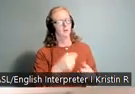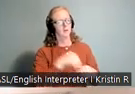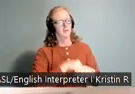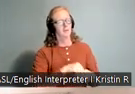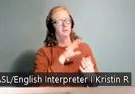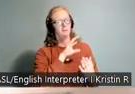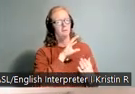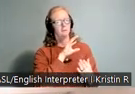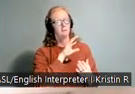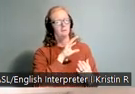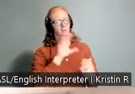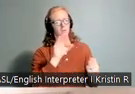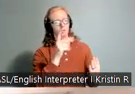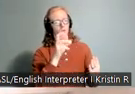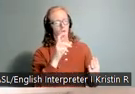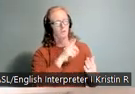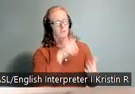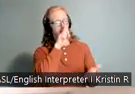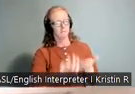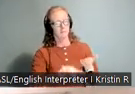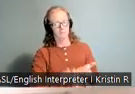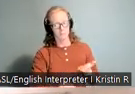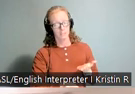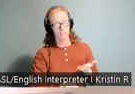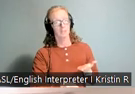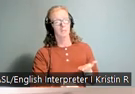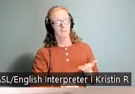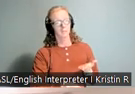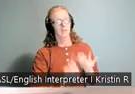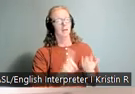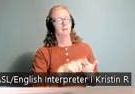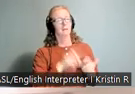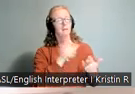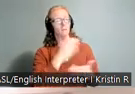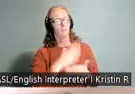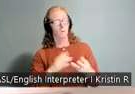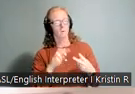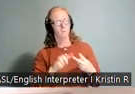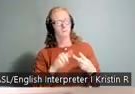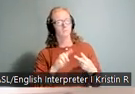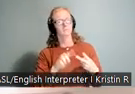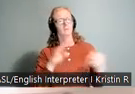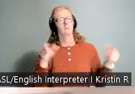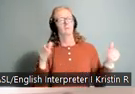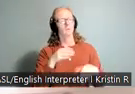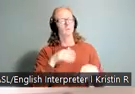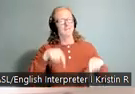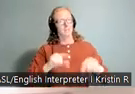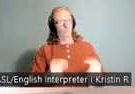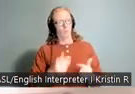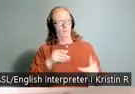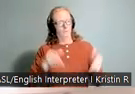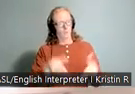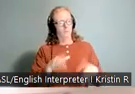the investigations being sworn employees, but then you have the other section that's sort of the focus of this group, which is on